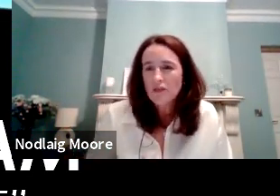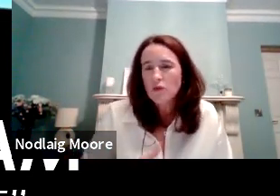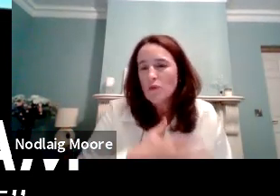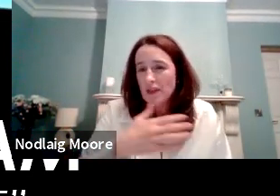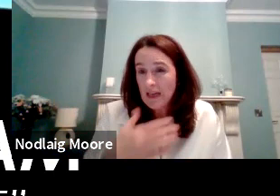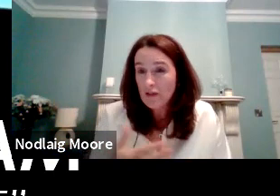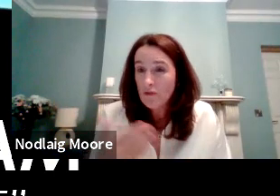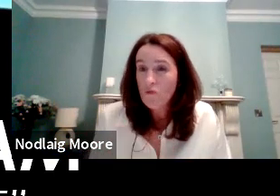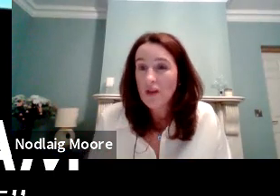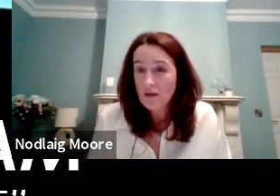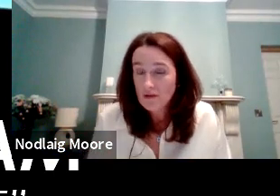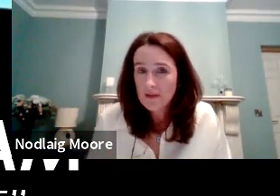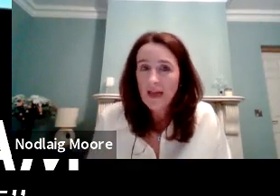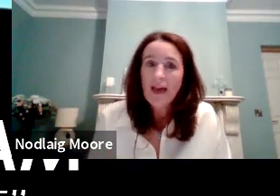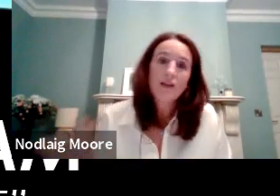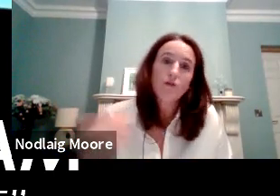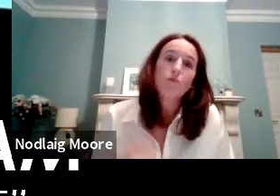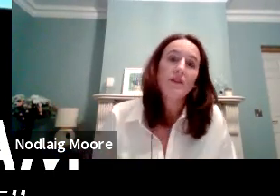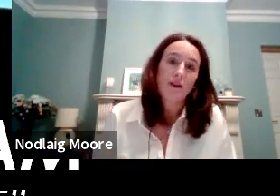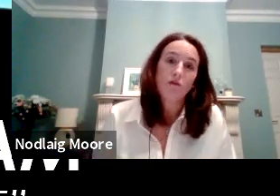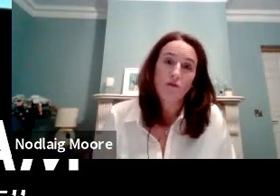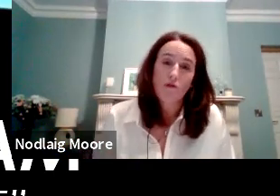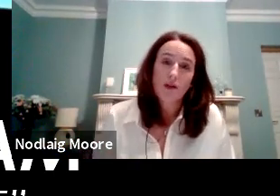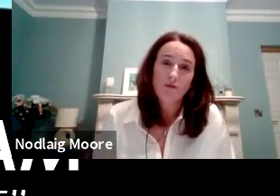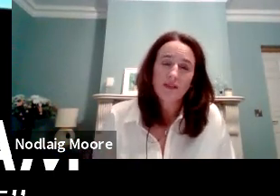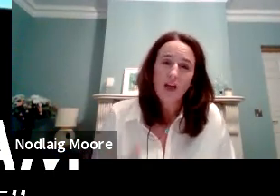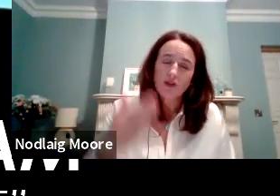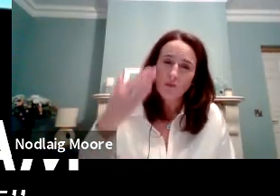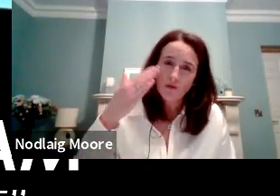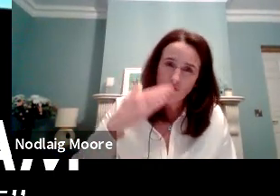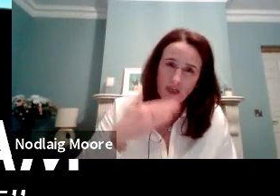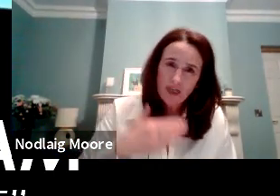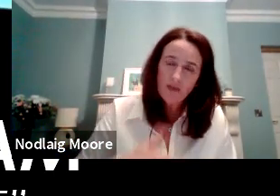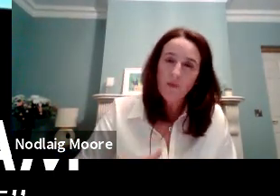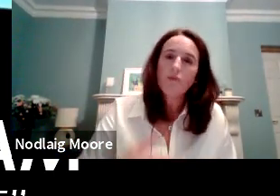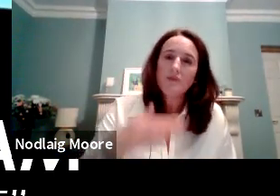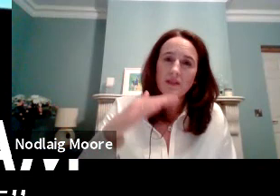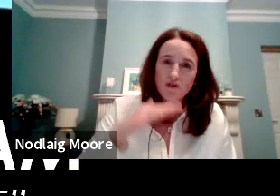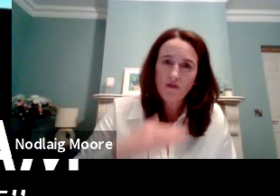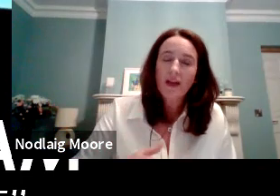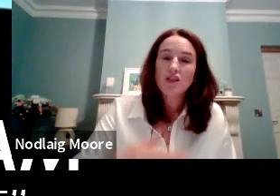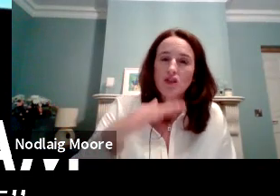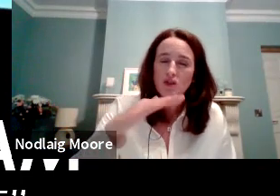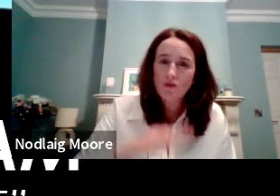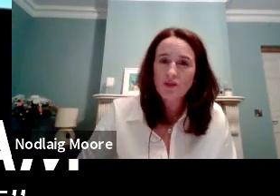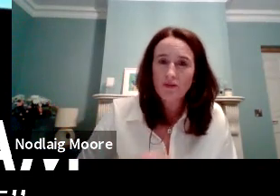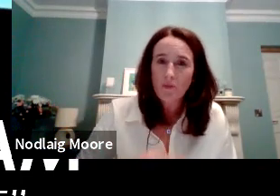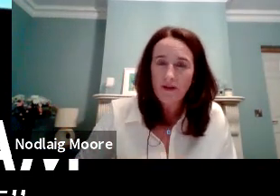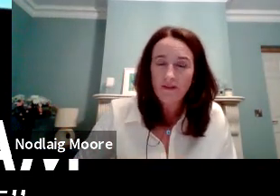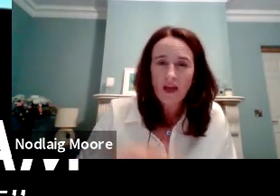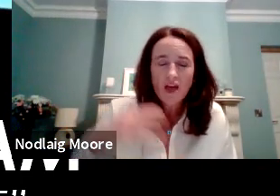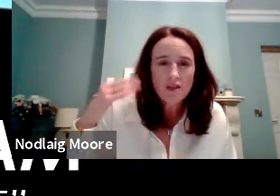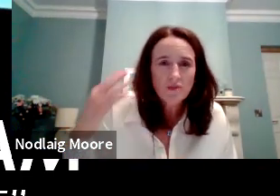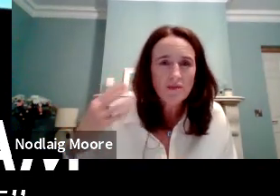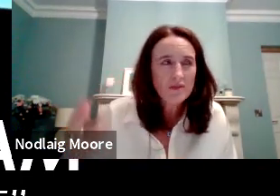breathing is if you breathe in for 4 counts and if you breathe out for 4 counts. So we're really purposely trying to slow down the